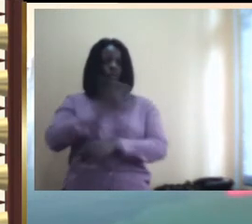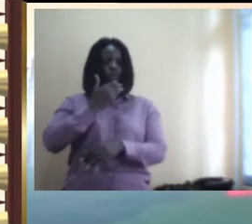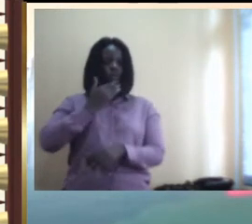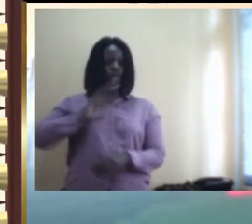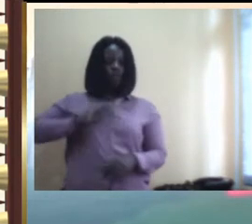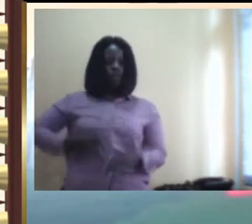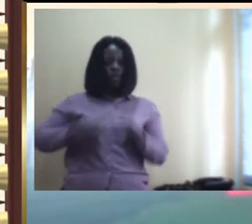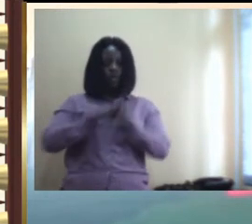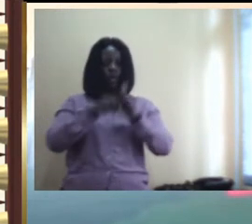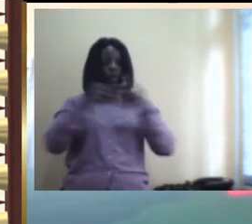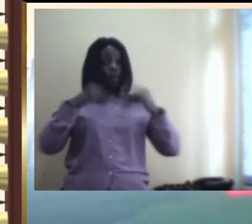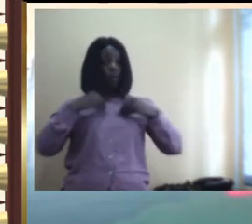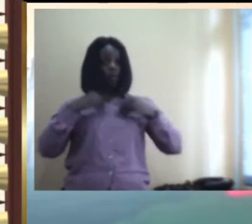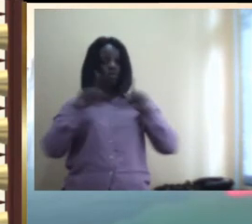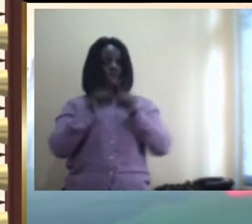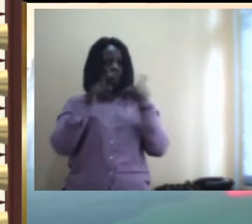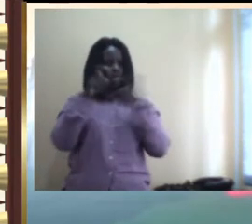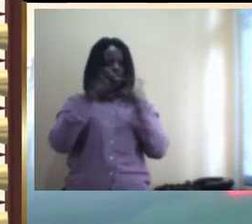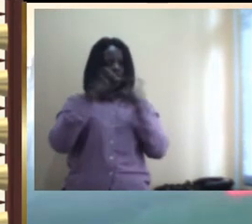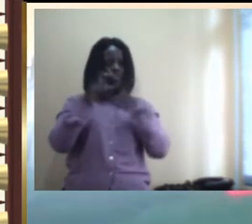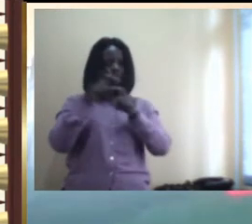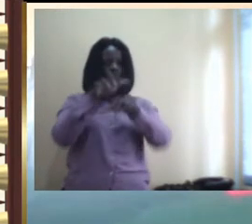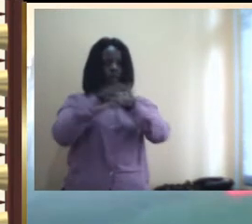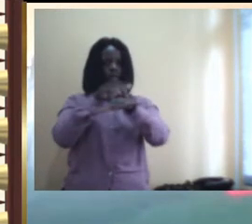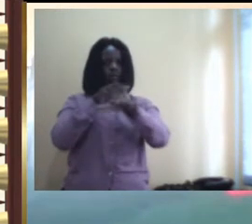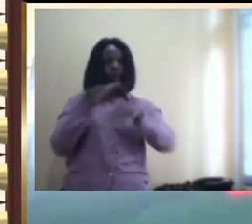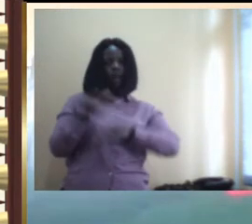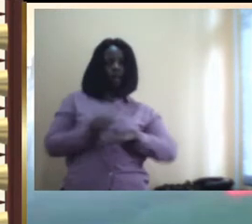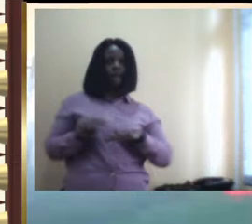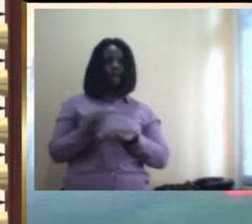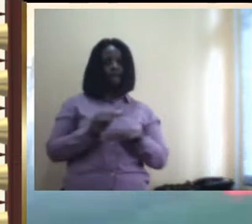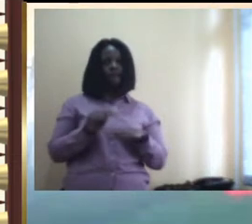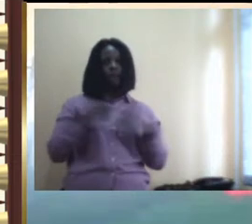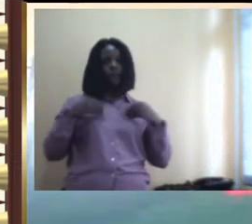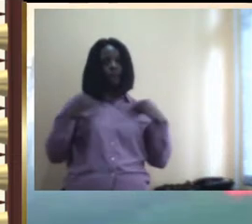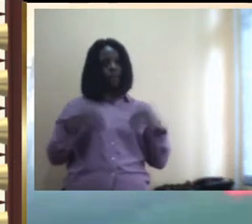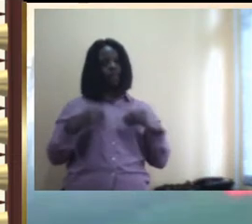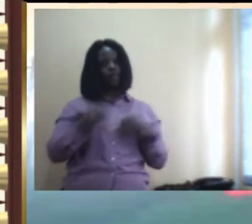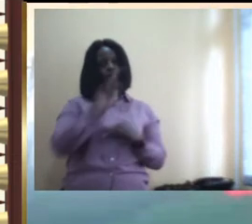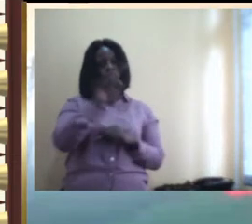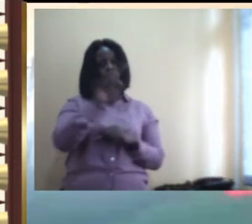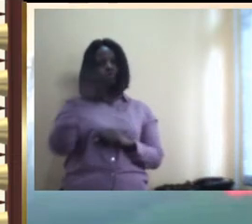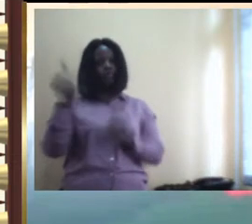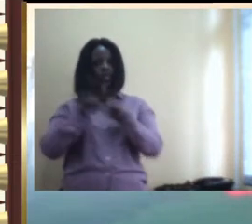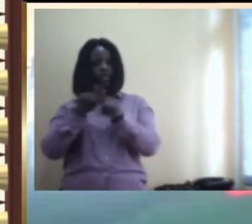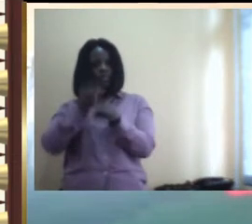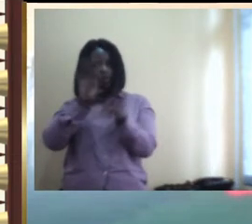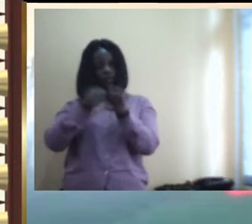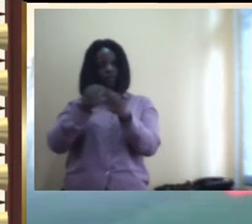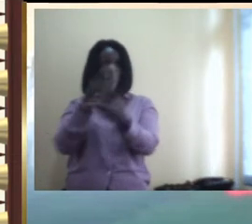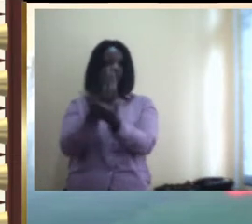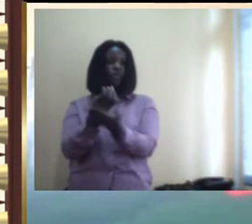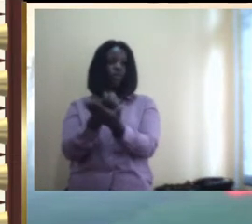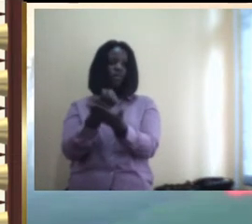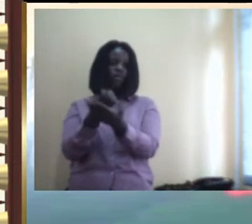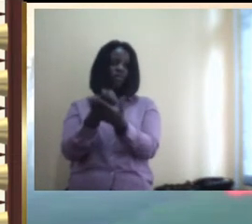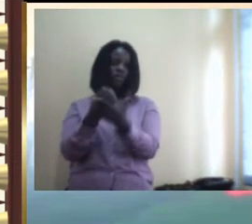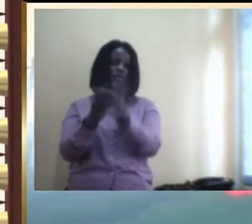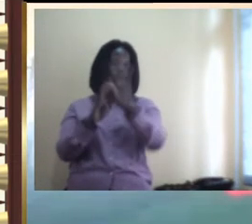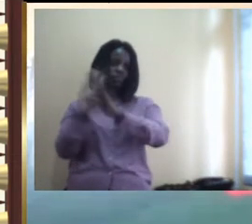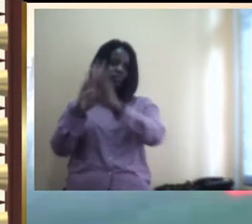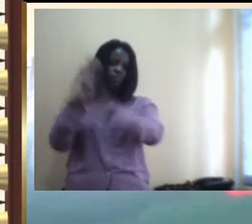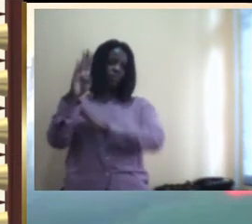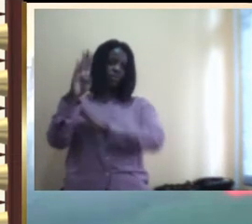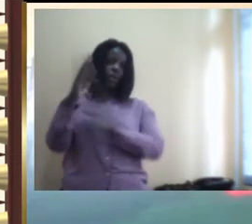manage agricultural land to their enterprises and to be involved in the country's economic transformation.